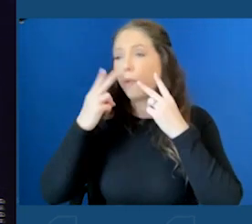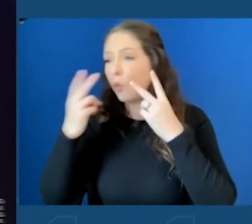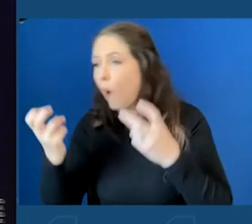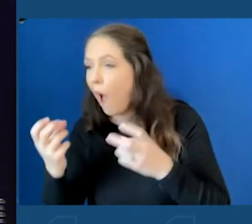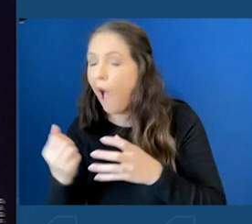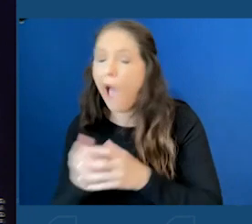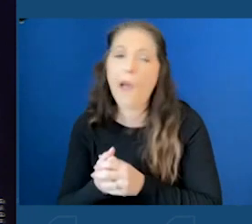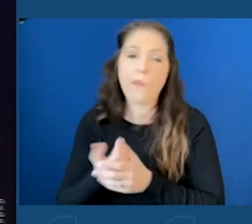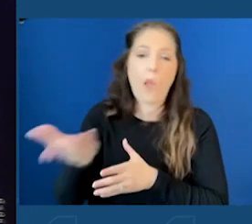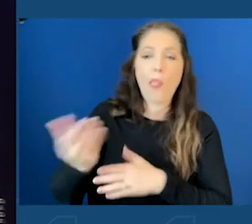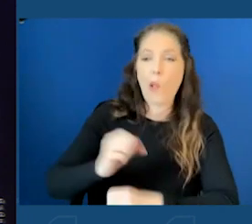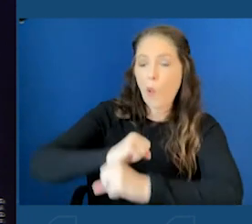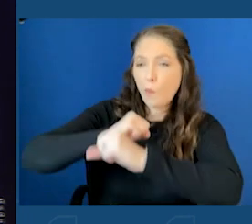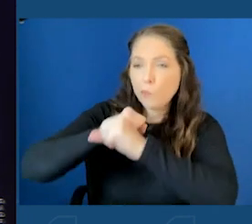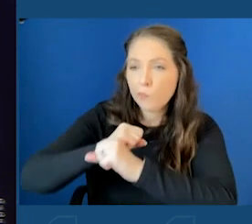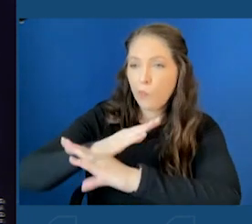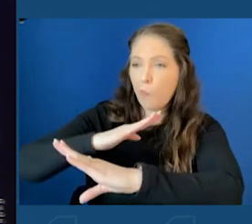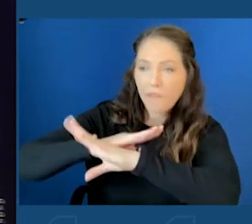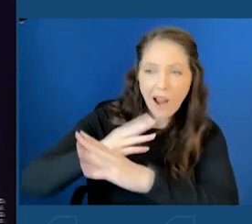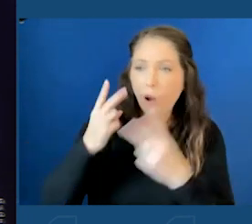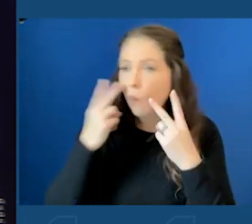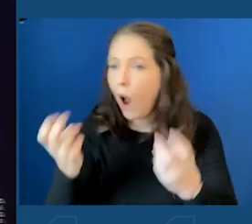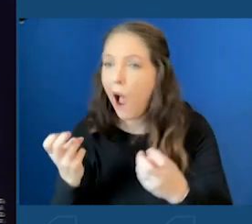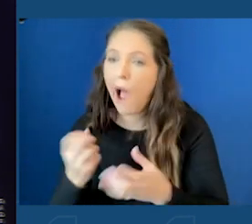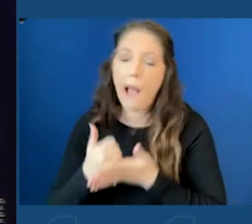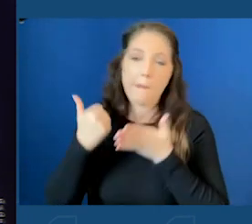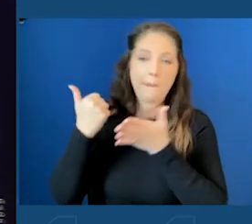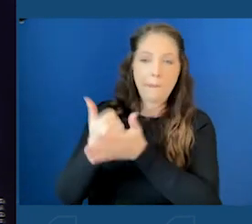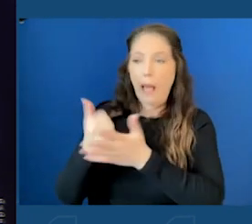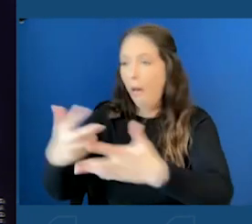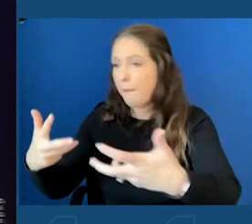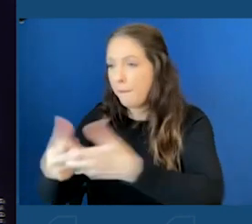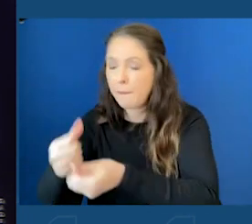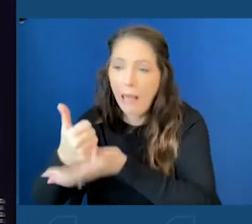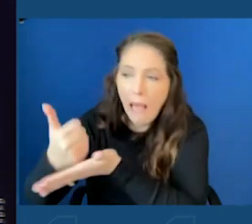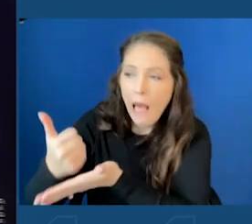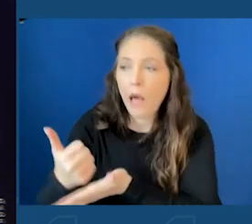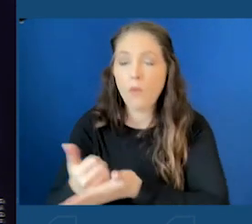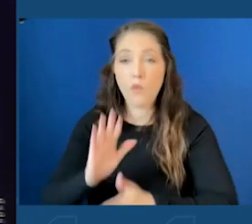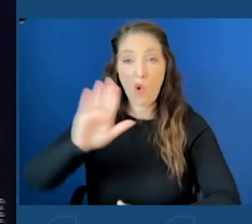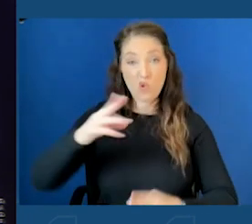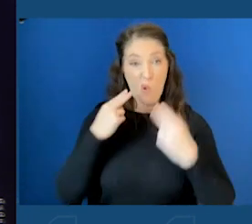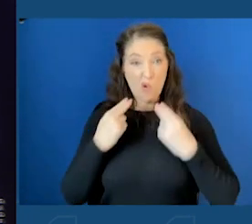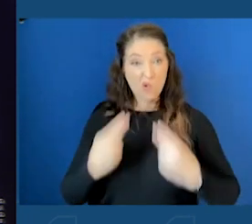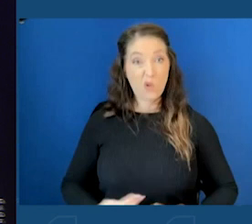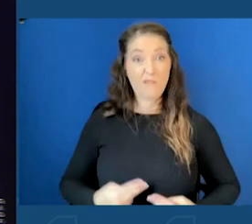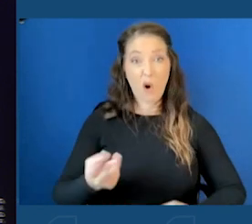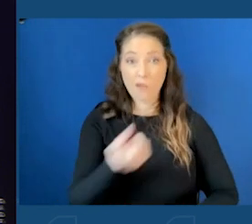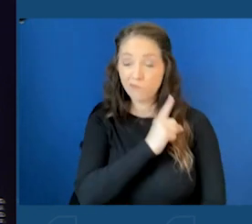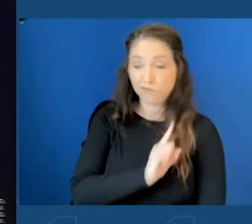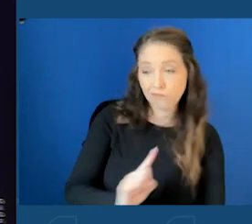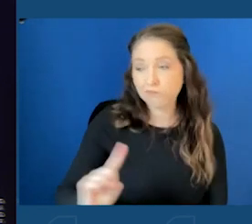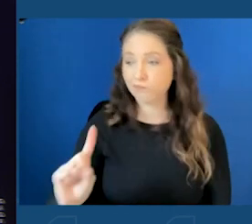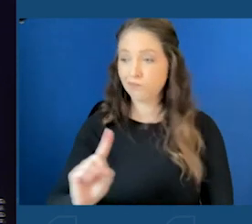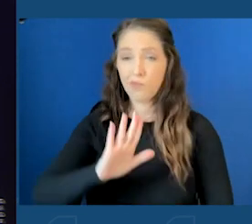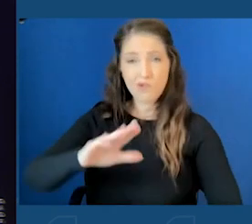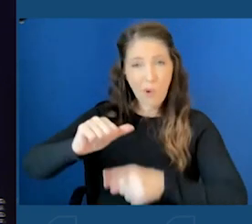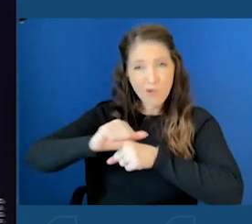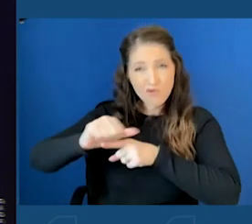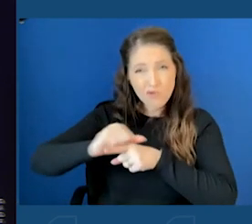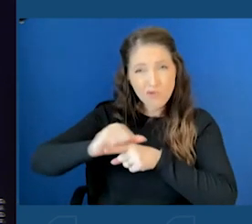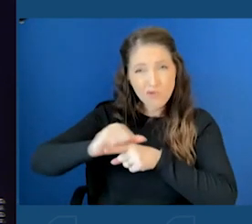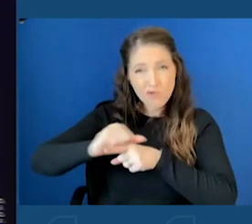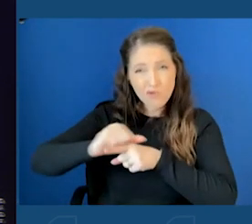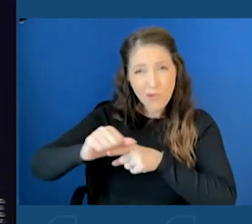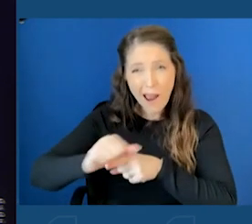crime or to help after an accident, whatever you do, because you show up in a uniform with the training and the reputation of this organization behind